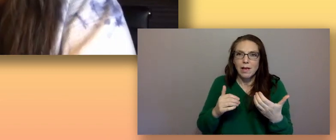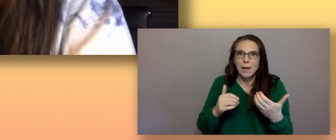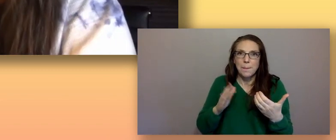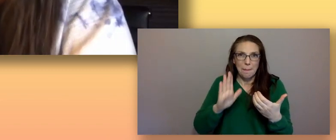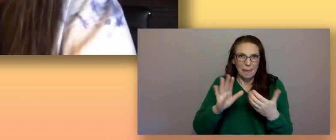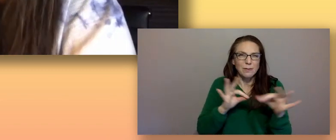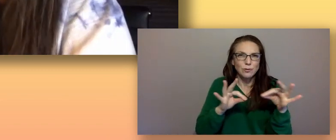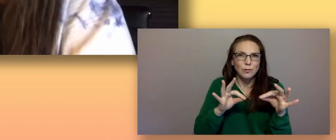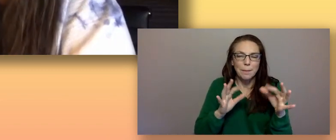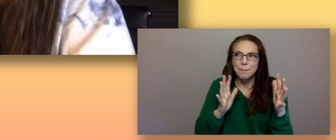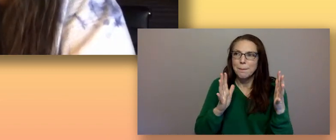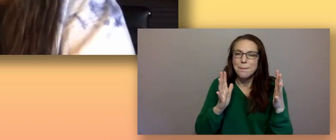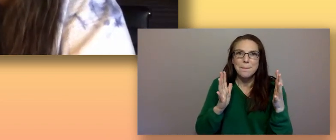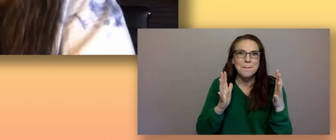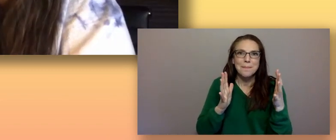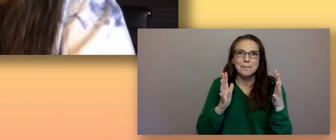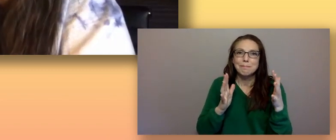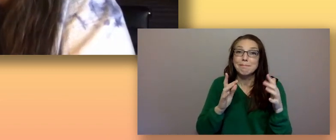was so,